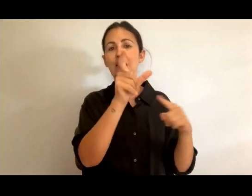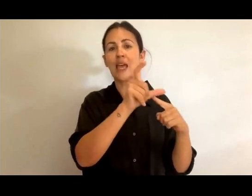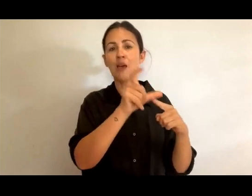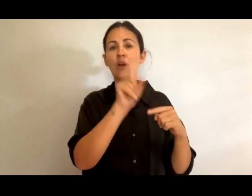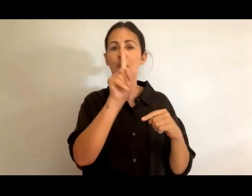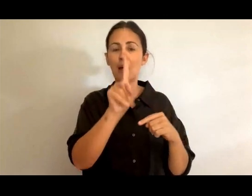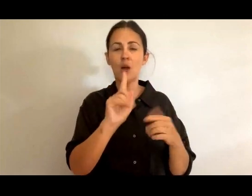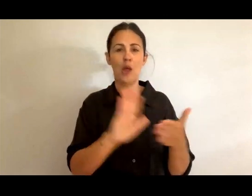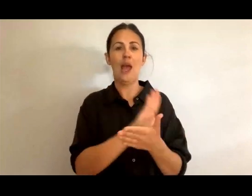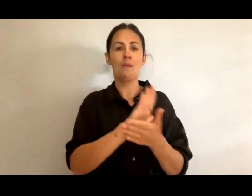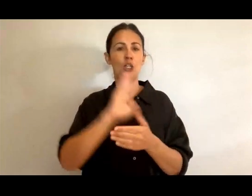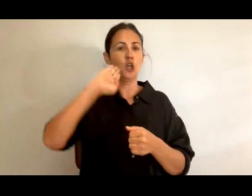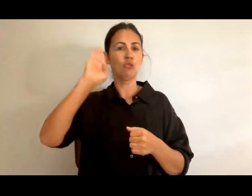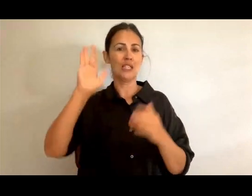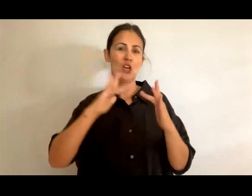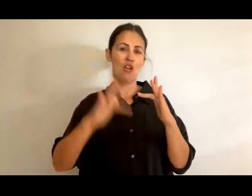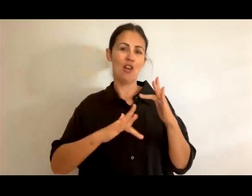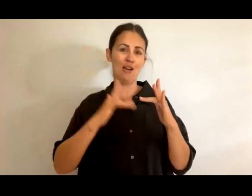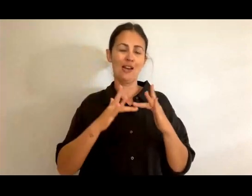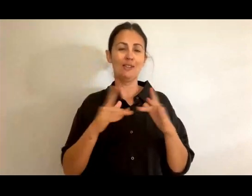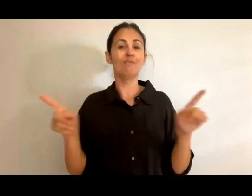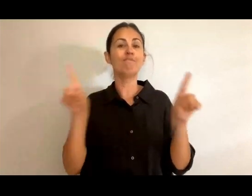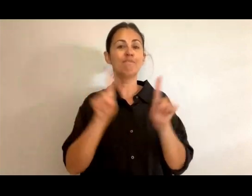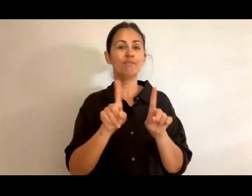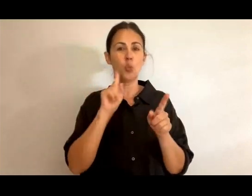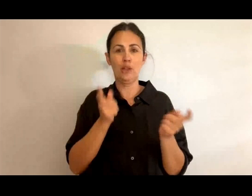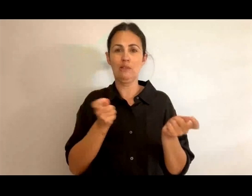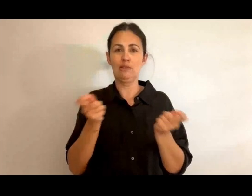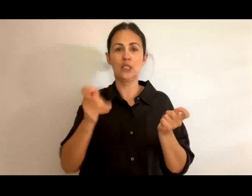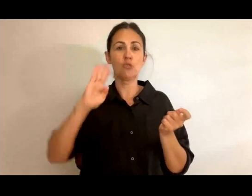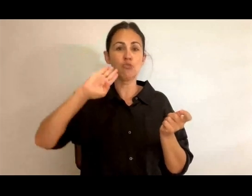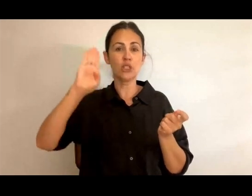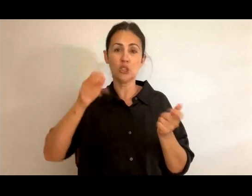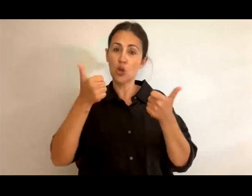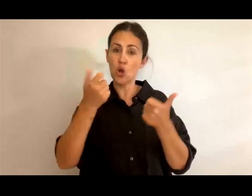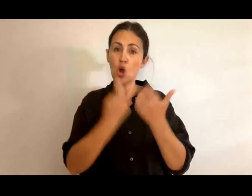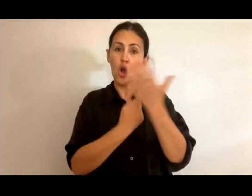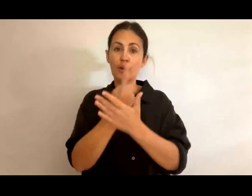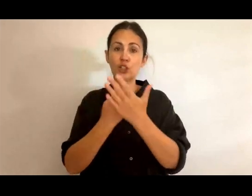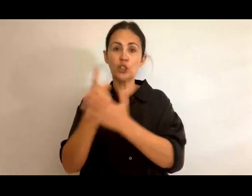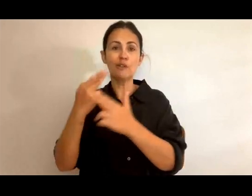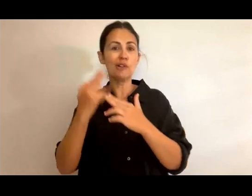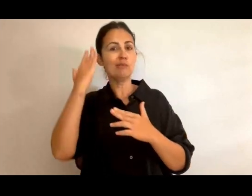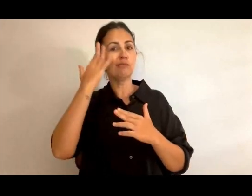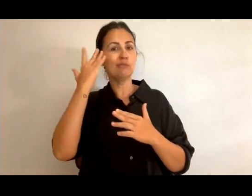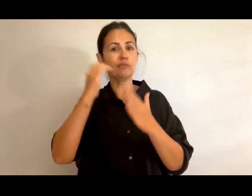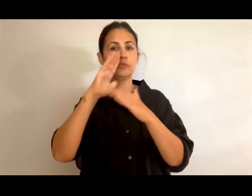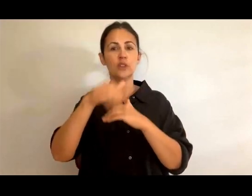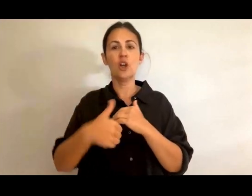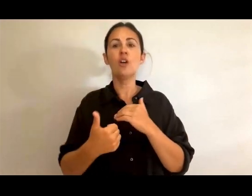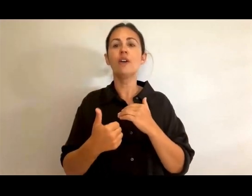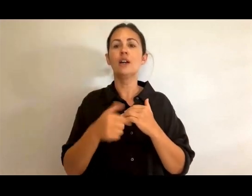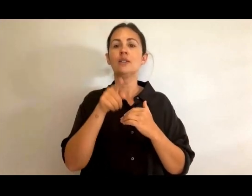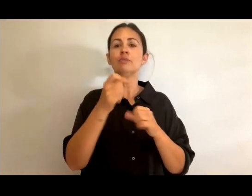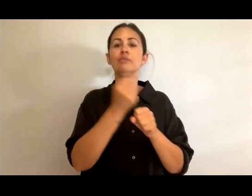This joint presentation today is an opportunity to reflect on the tertiary gallery in Aotearoa, New Zealand, and its positioning